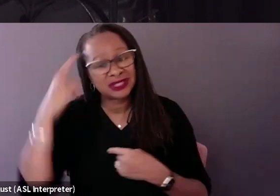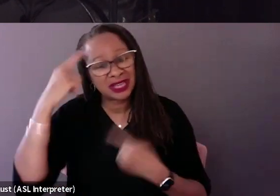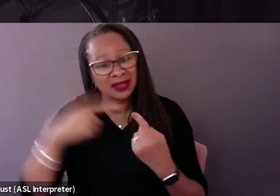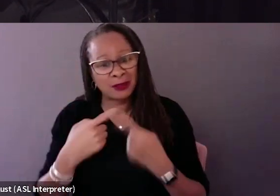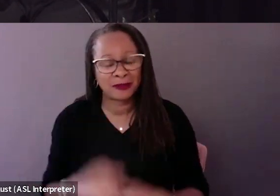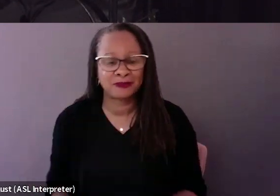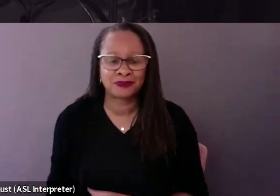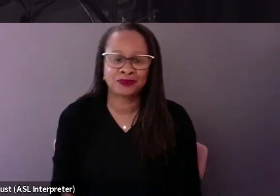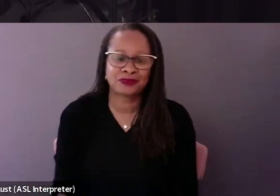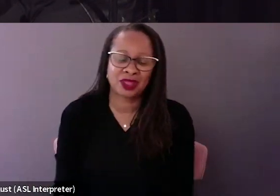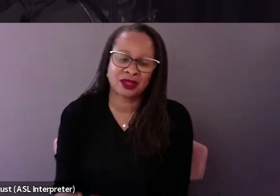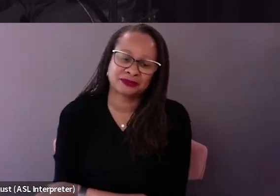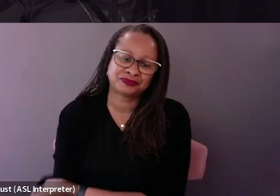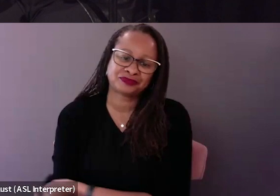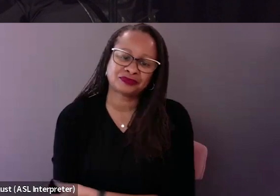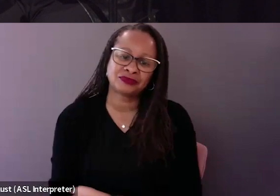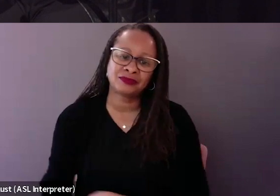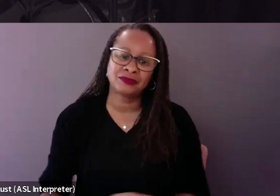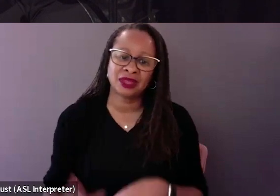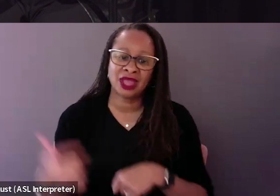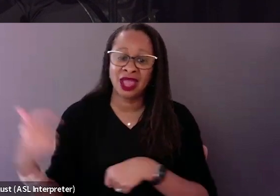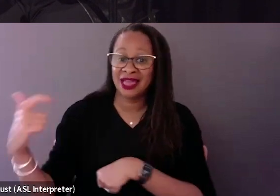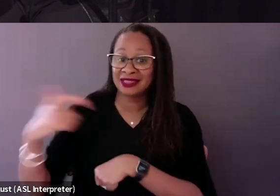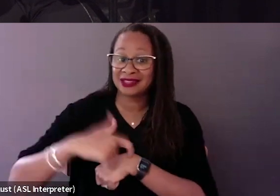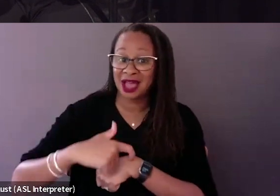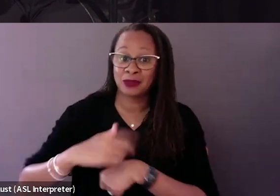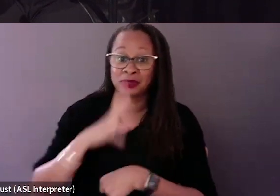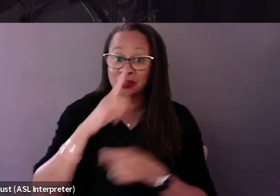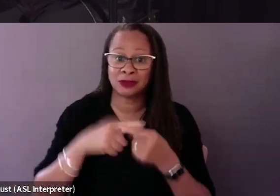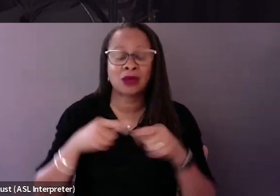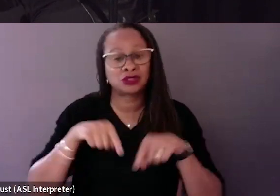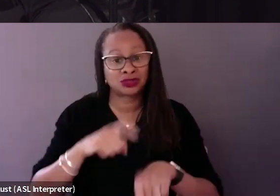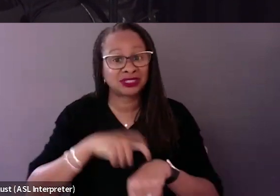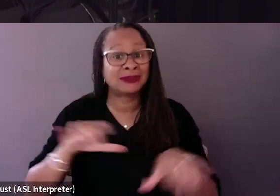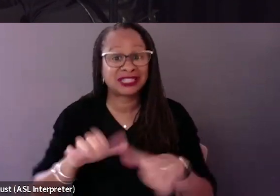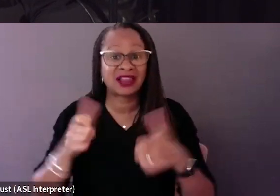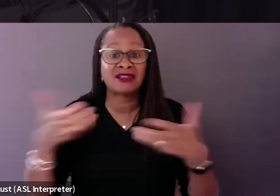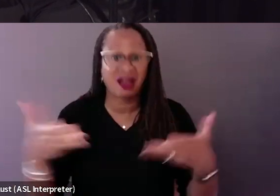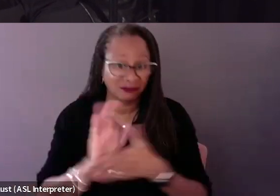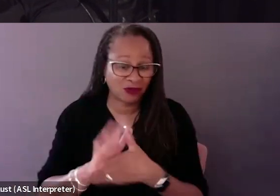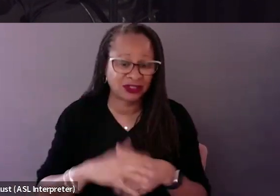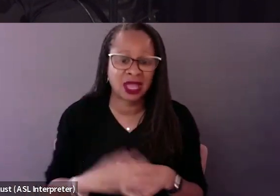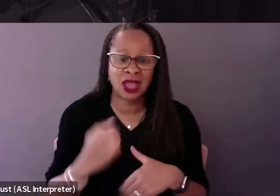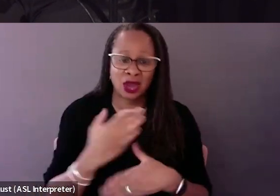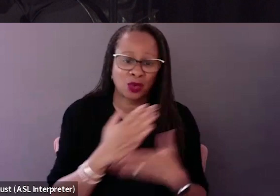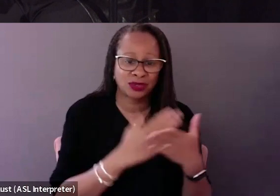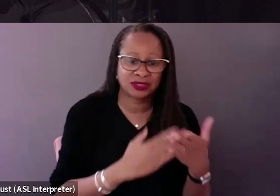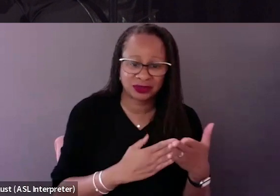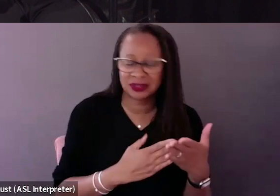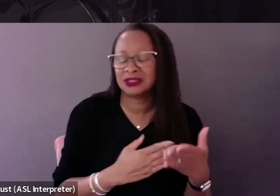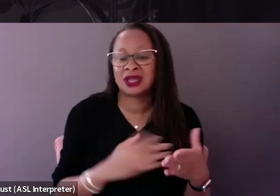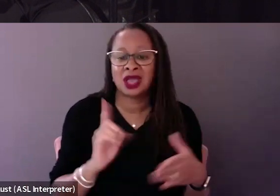the sense that the time we were portraying him was a time when he did a lot of movies. Mm-hmm. And so there's this scene where Gary David Goldberg gives him the